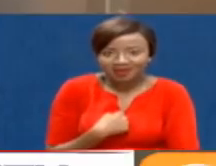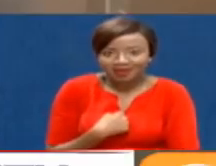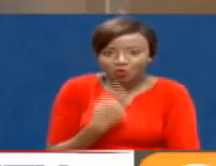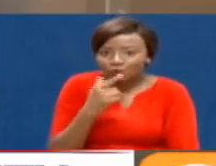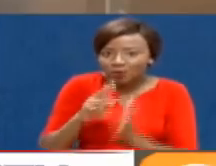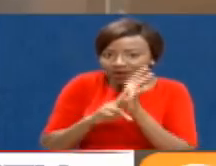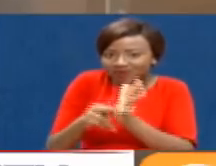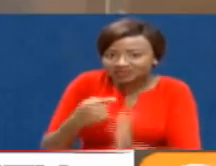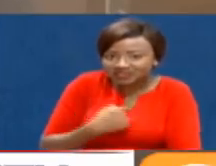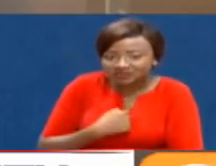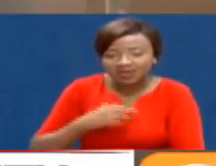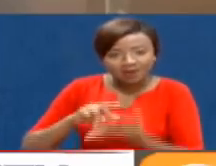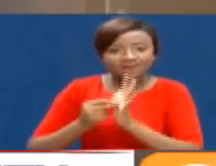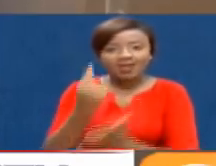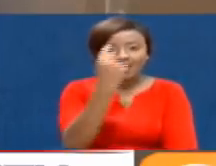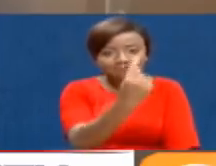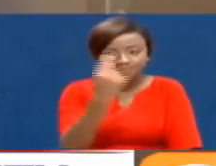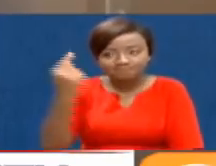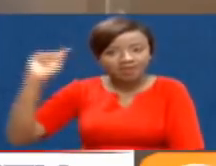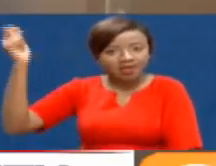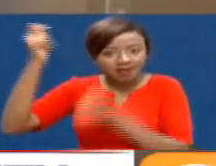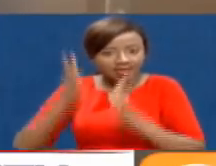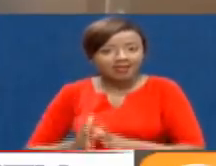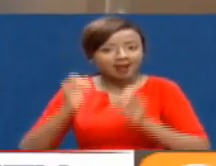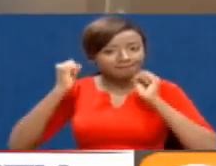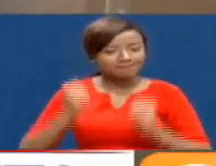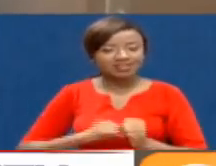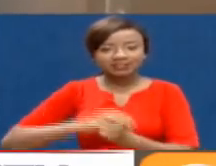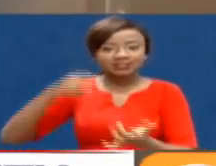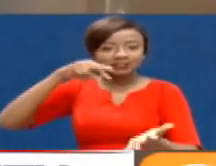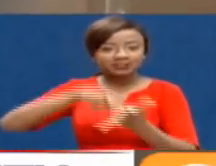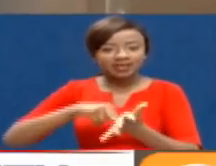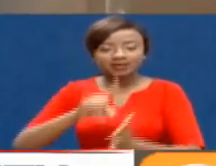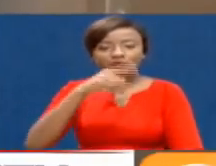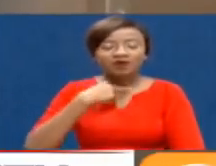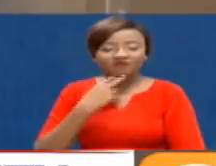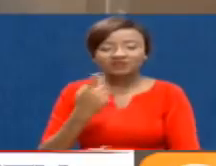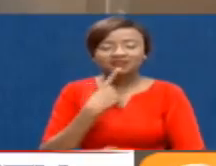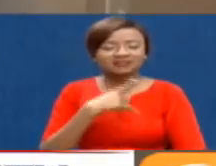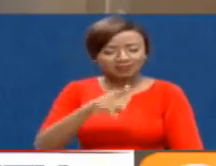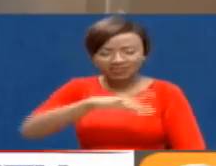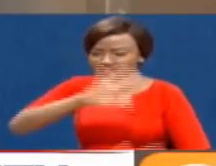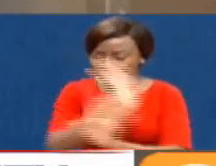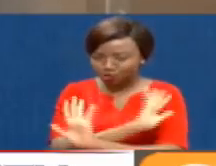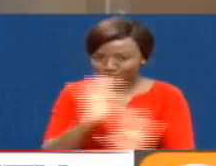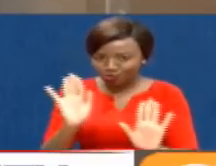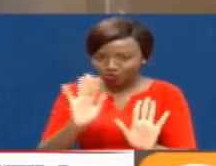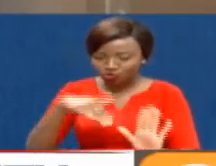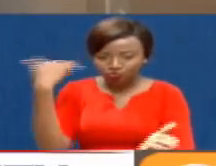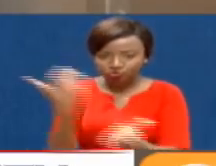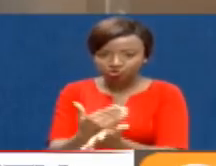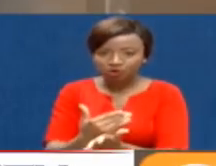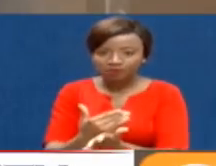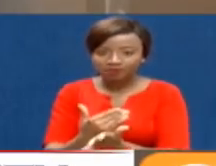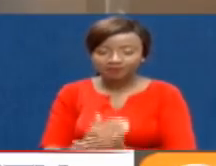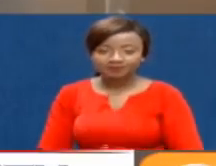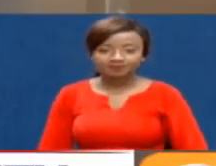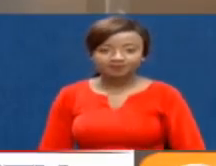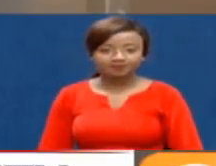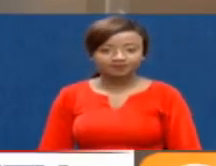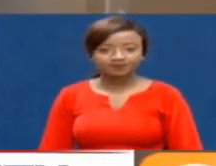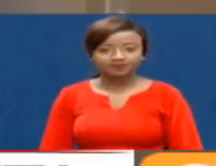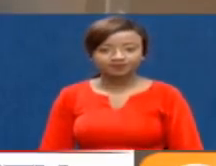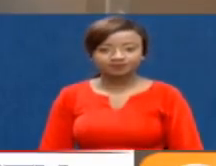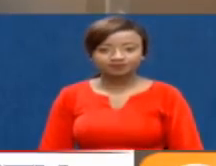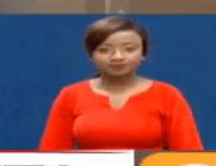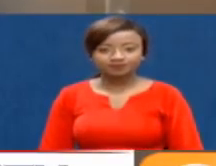single Kenyan of conscience should be looking at this and getting horrified that this is something that's allowed to go on without any serious condemnation and without